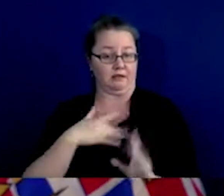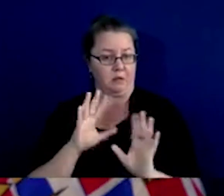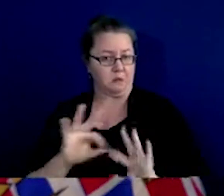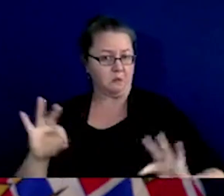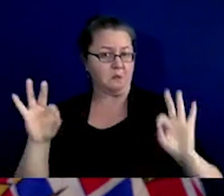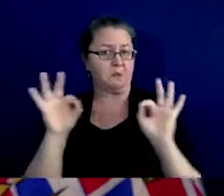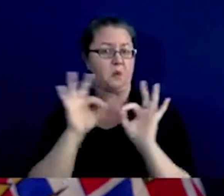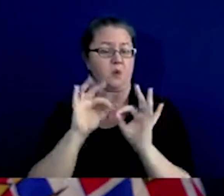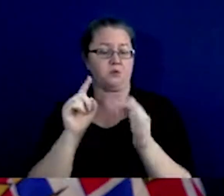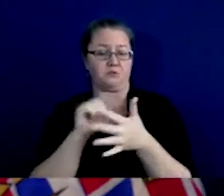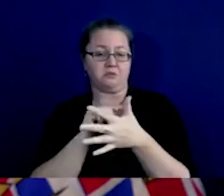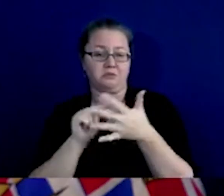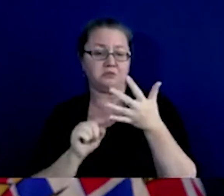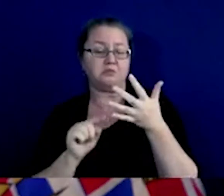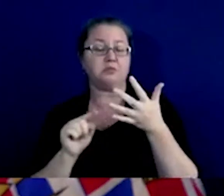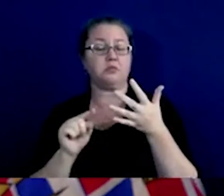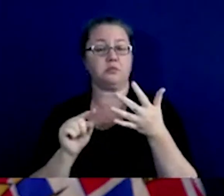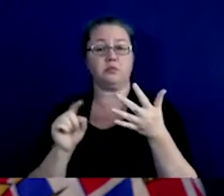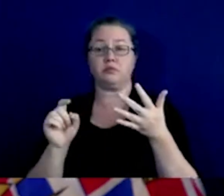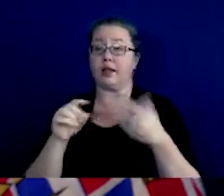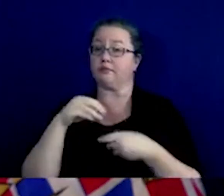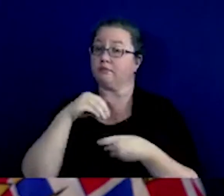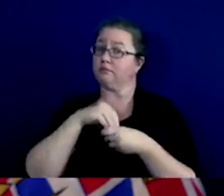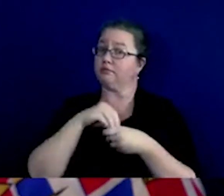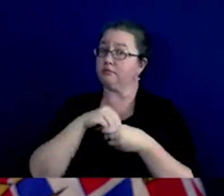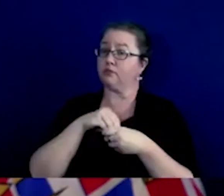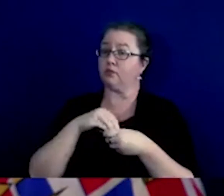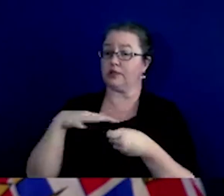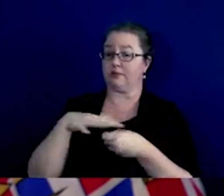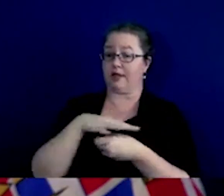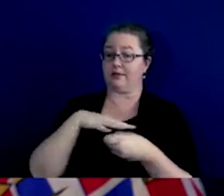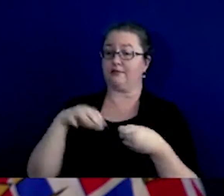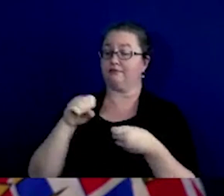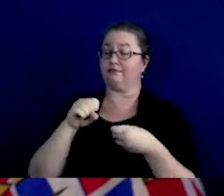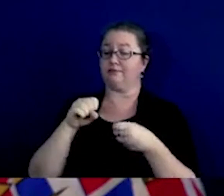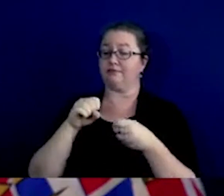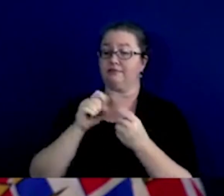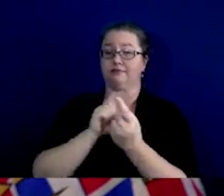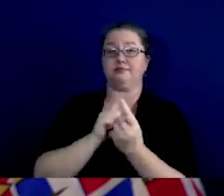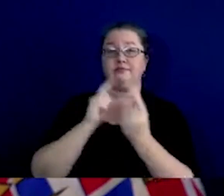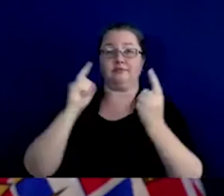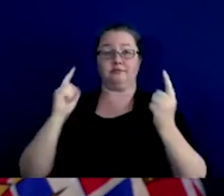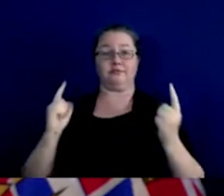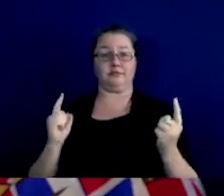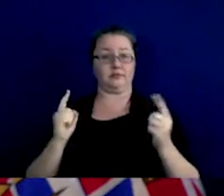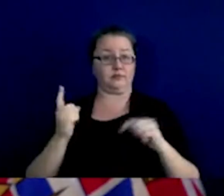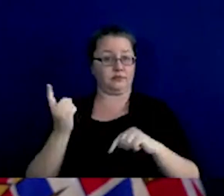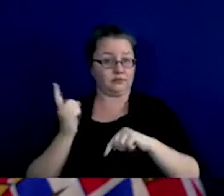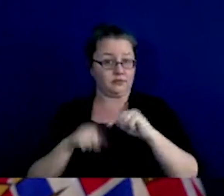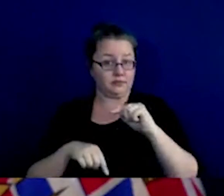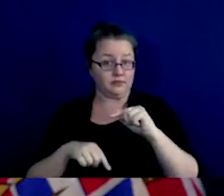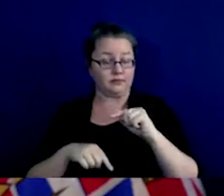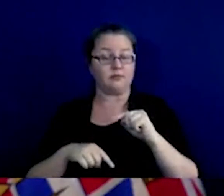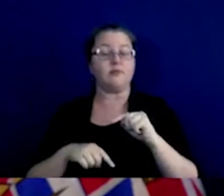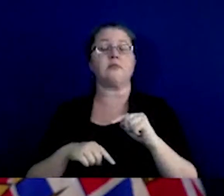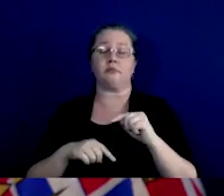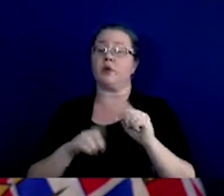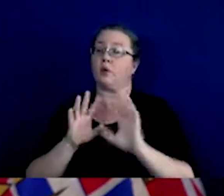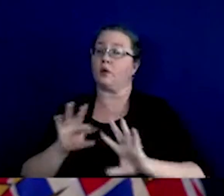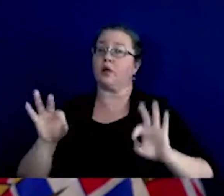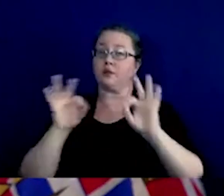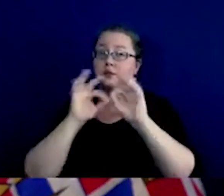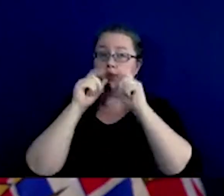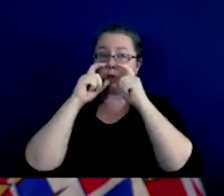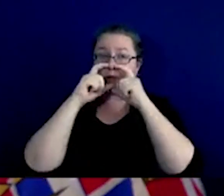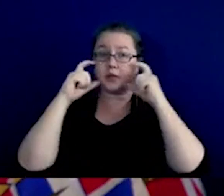distances. And that study is helpful. It's what we call an ecological study, because there were many other things that were put in place at the same